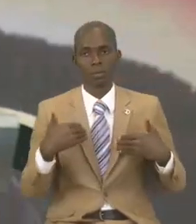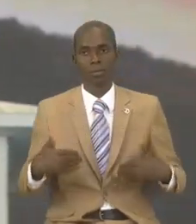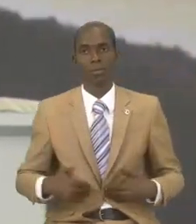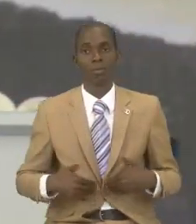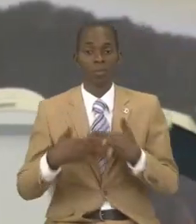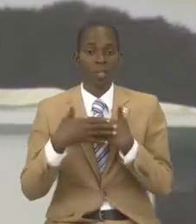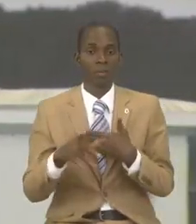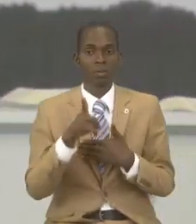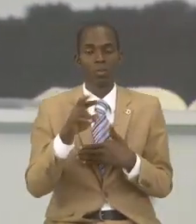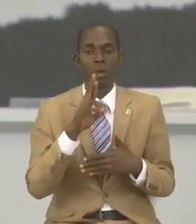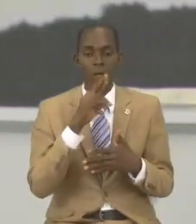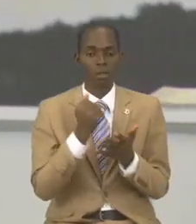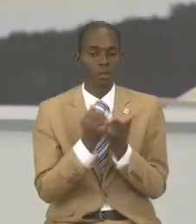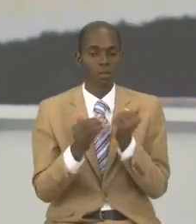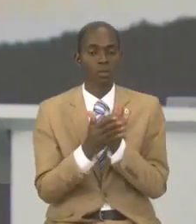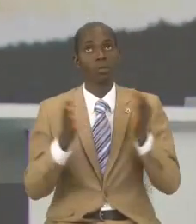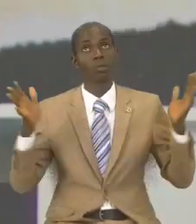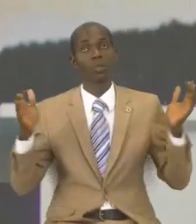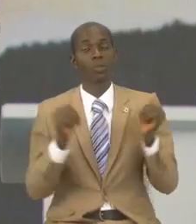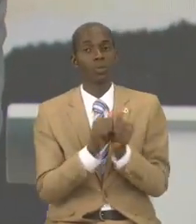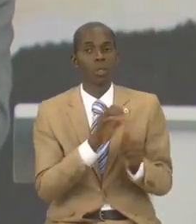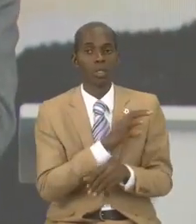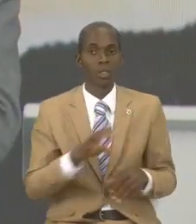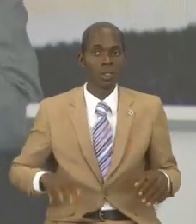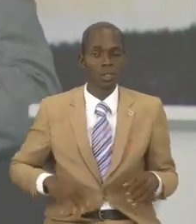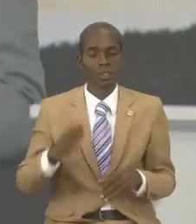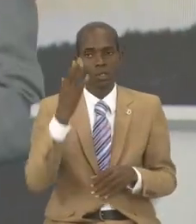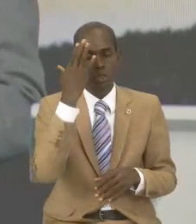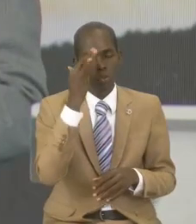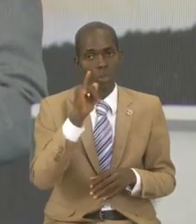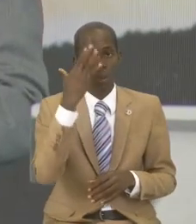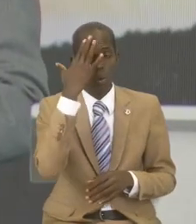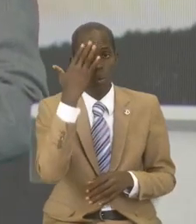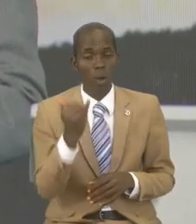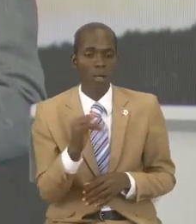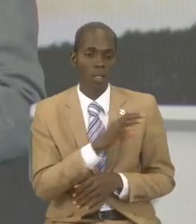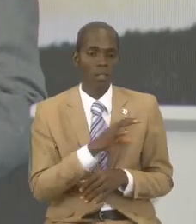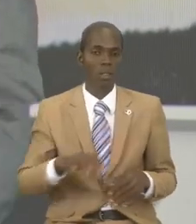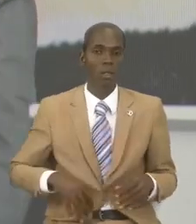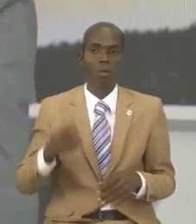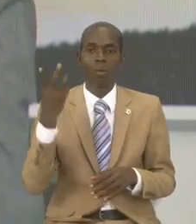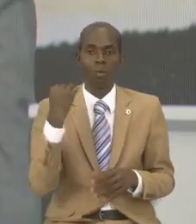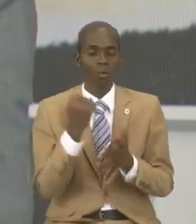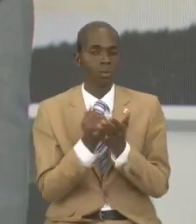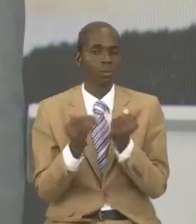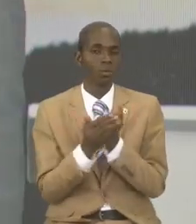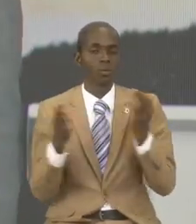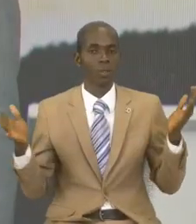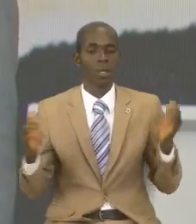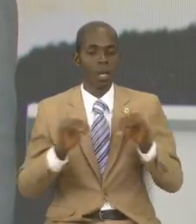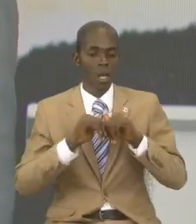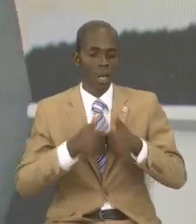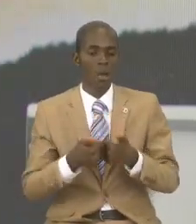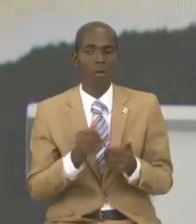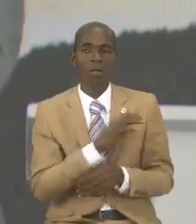are crucified with Christ, knowing why Christ was crucified, how